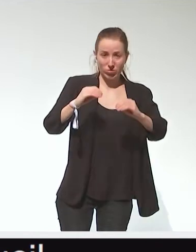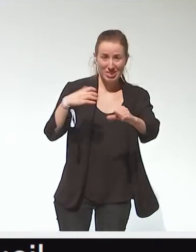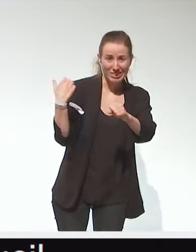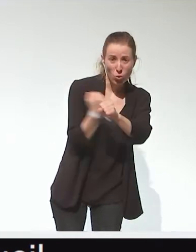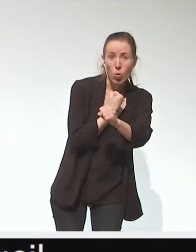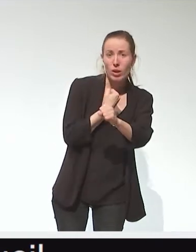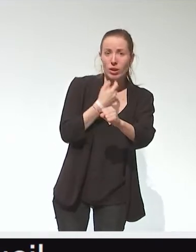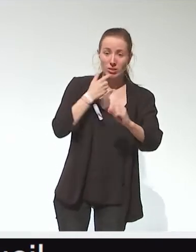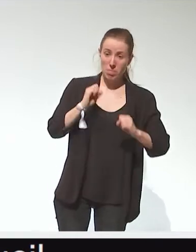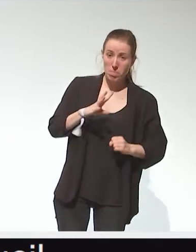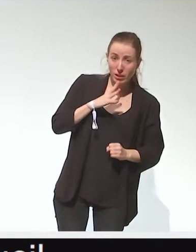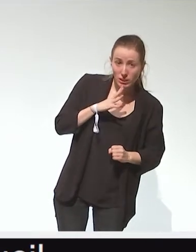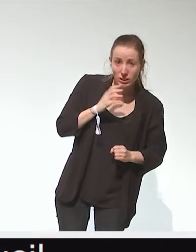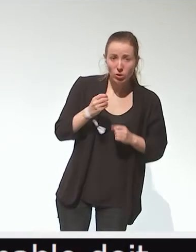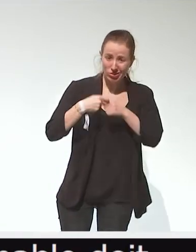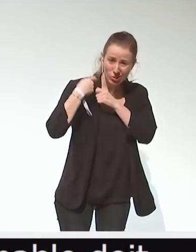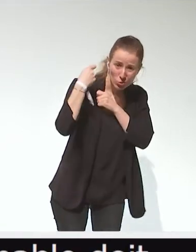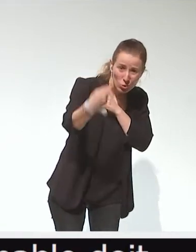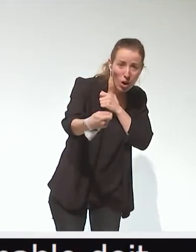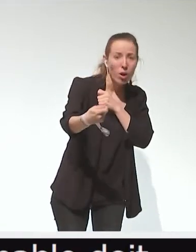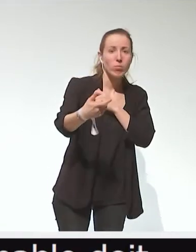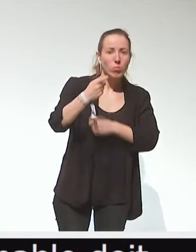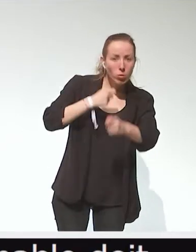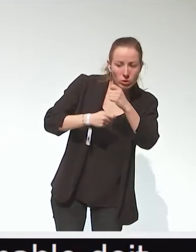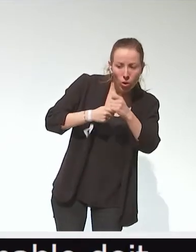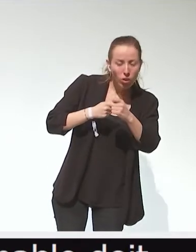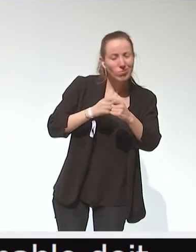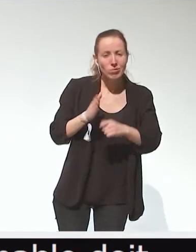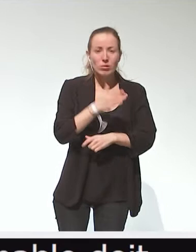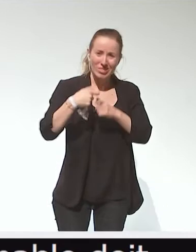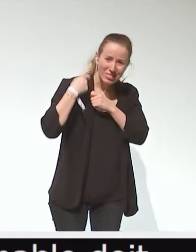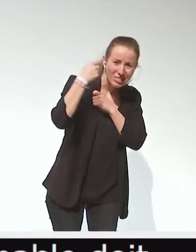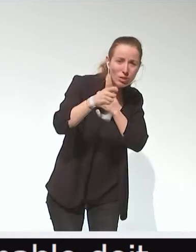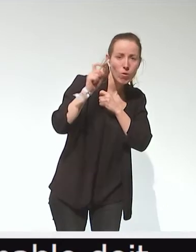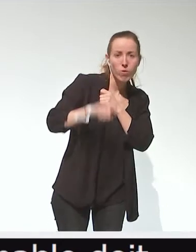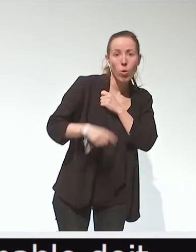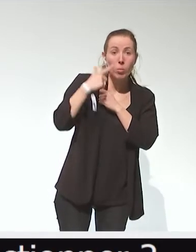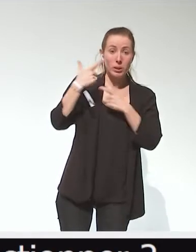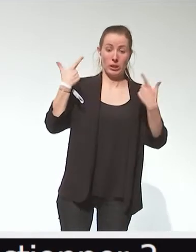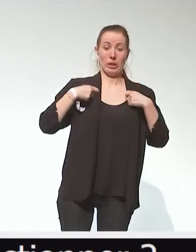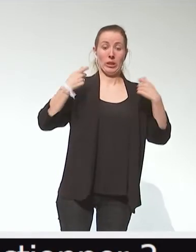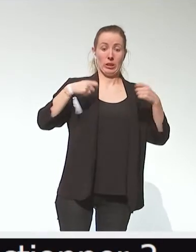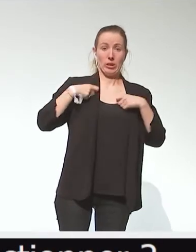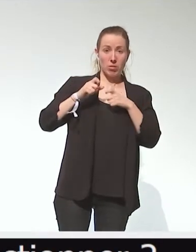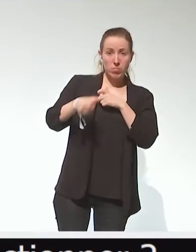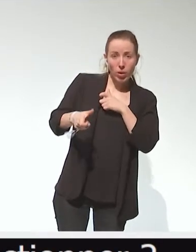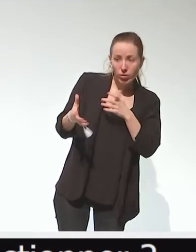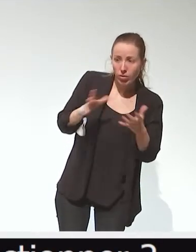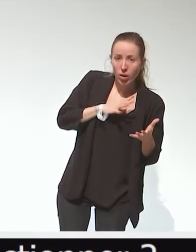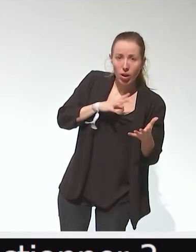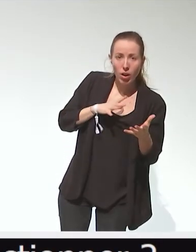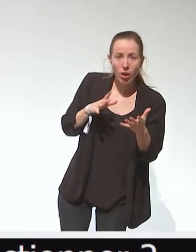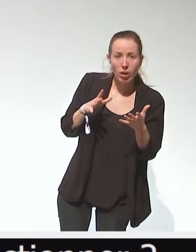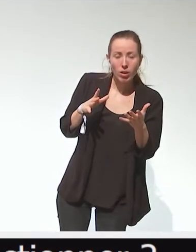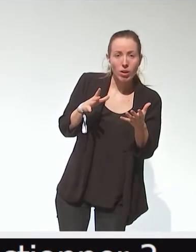it? Can we afford it? If there are costs, are the external resources available, primarily from the state? And will it disrupt